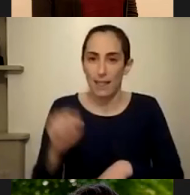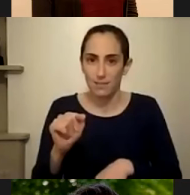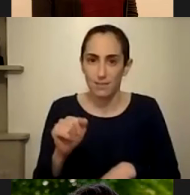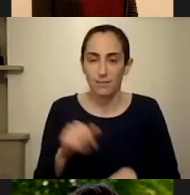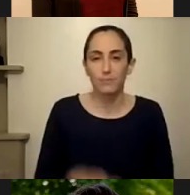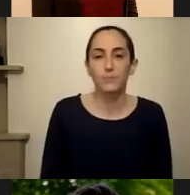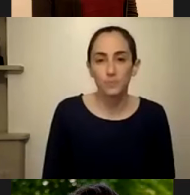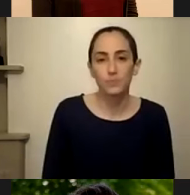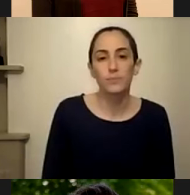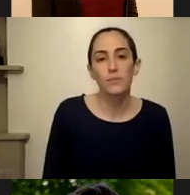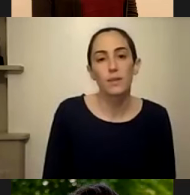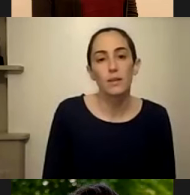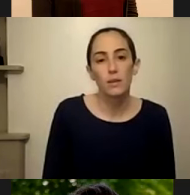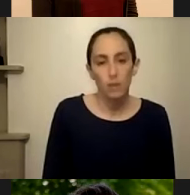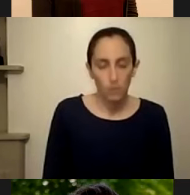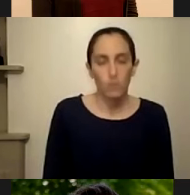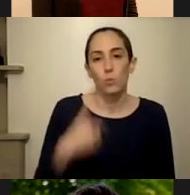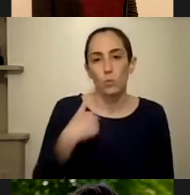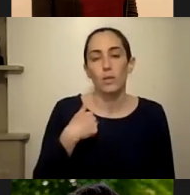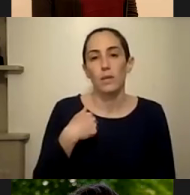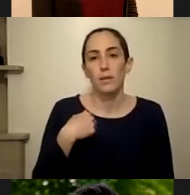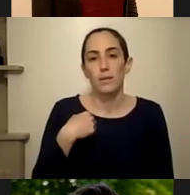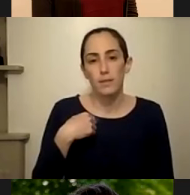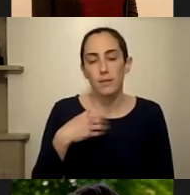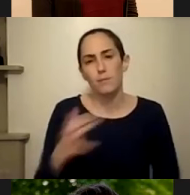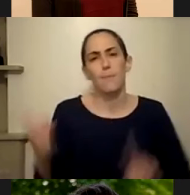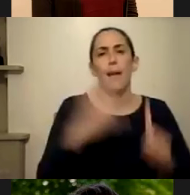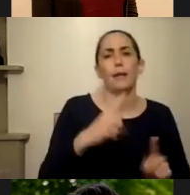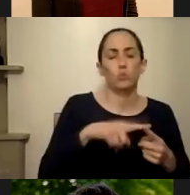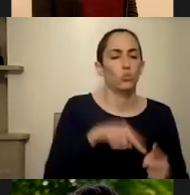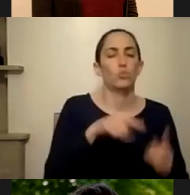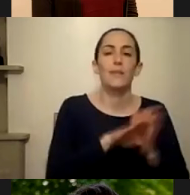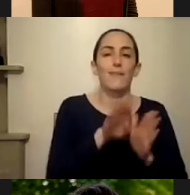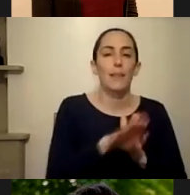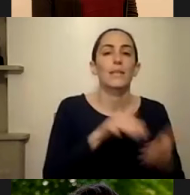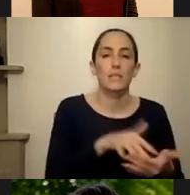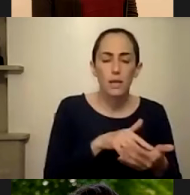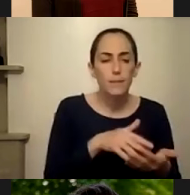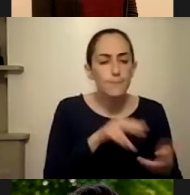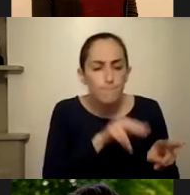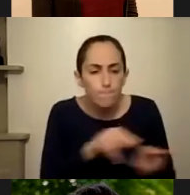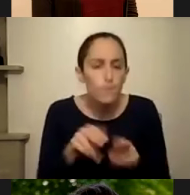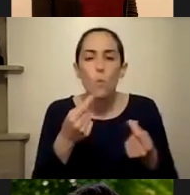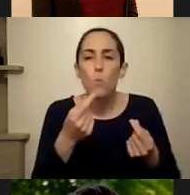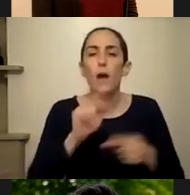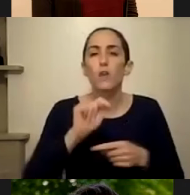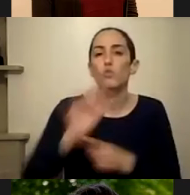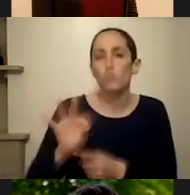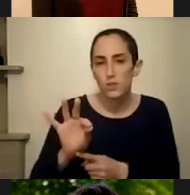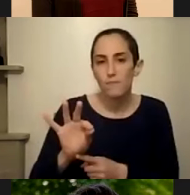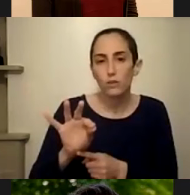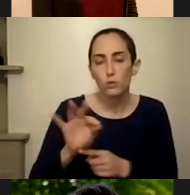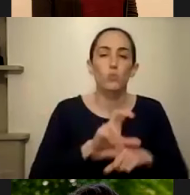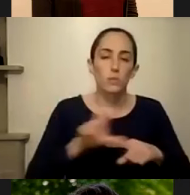So we went back to the developmental studies to look at what are those transcriptional factors that are playing an essential